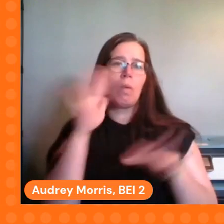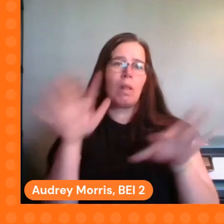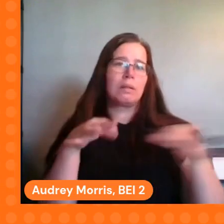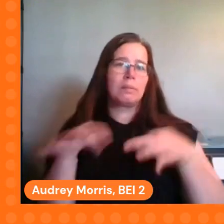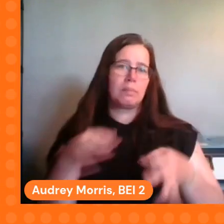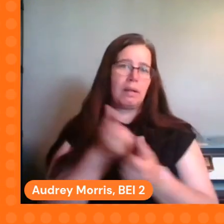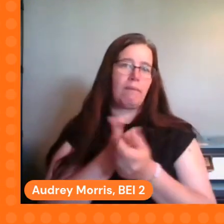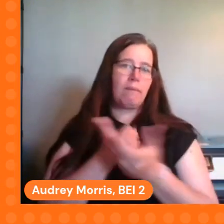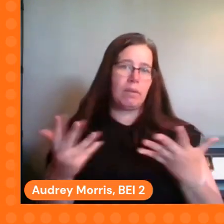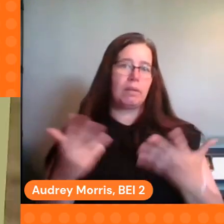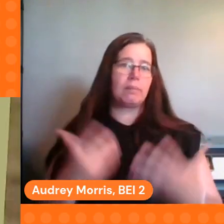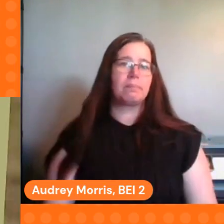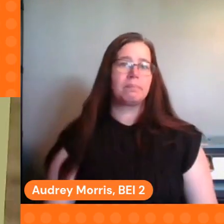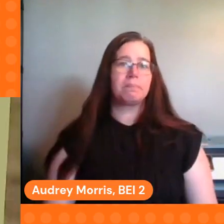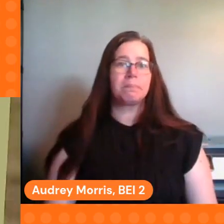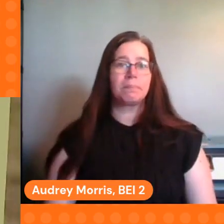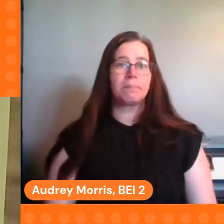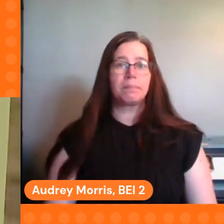everything.